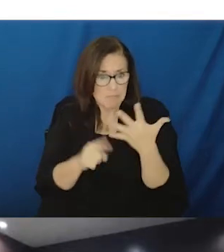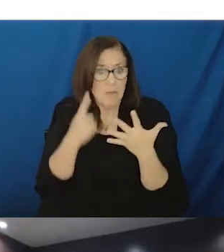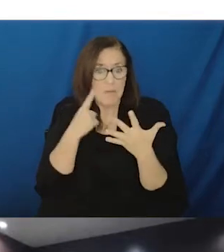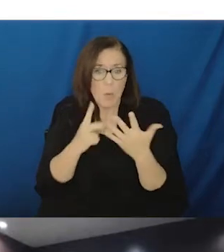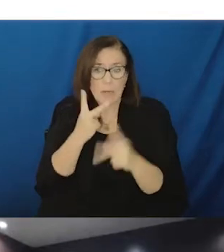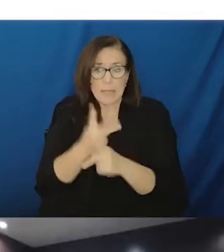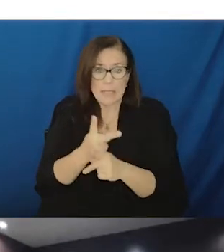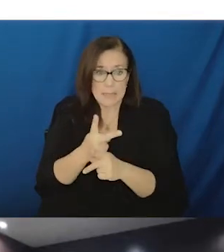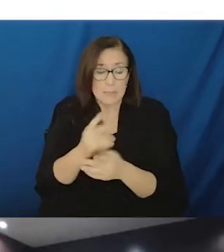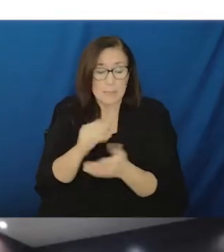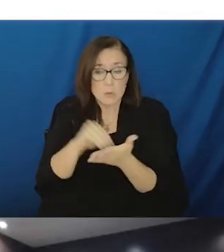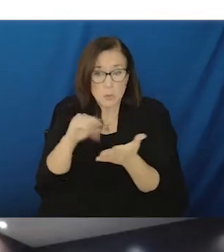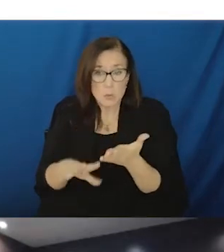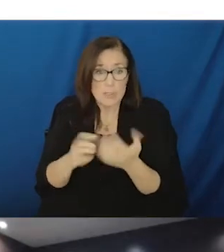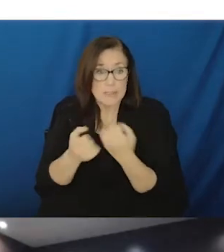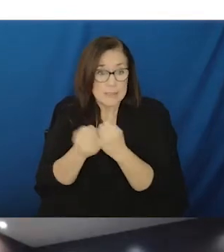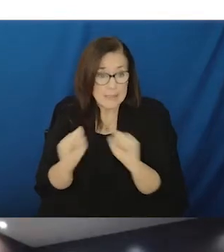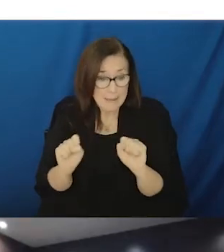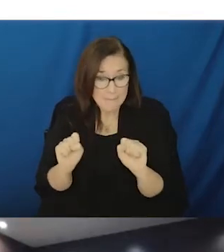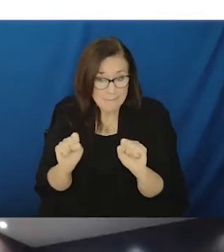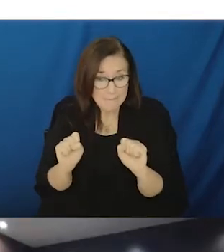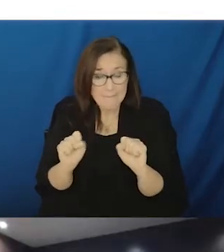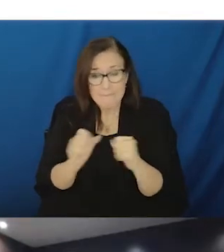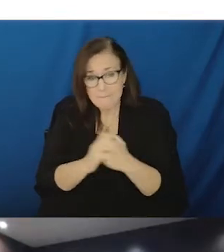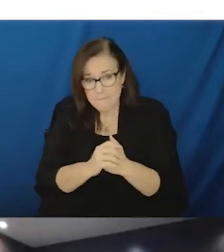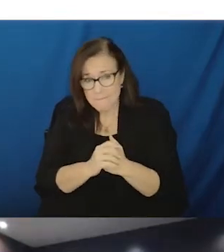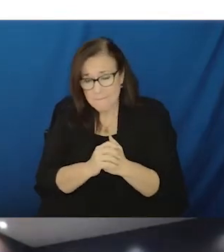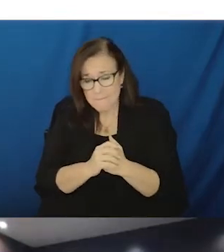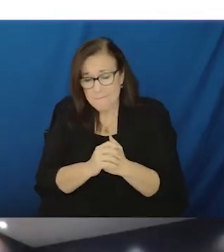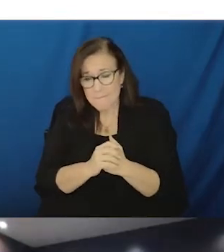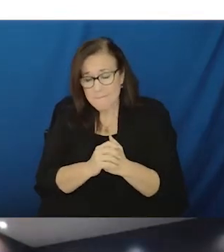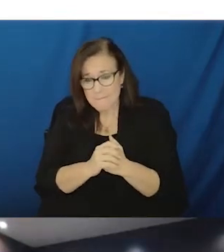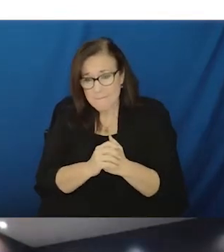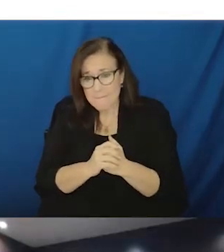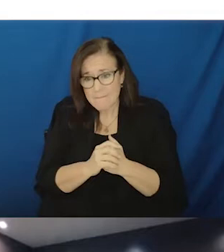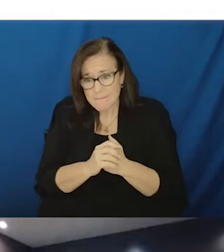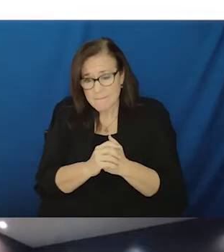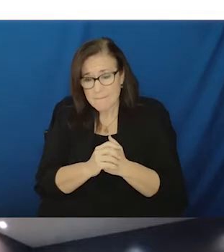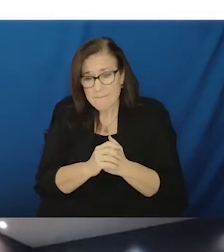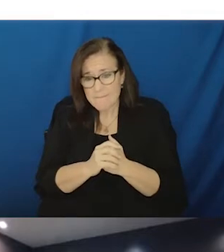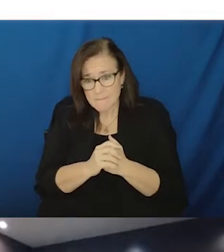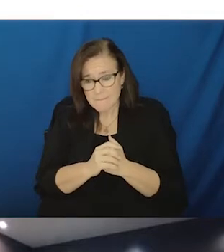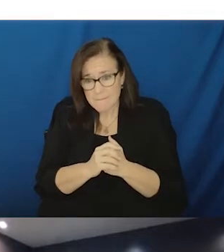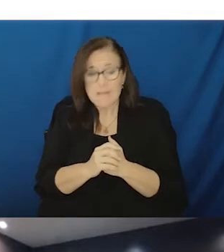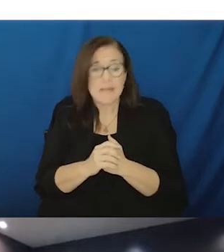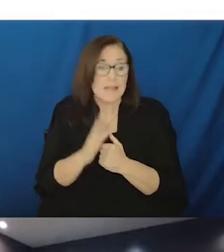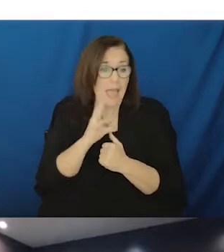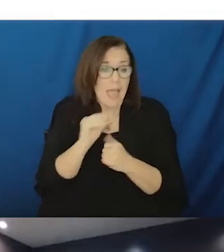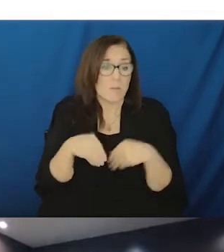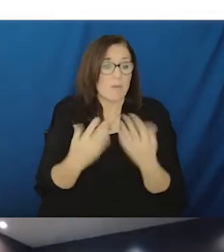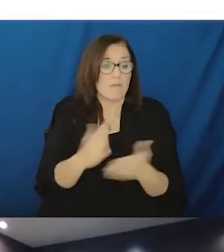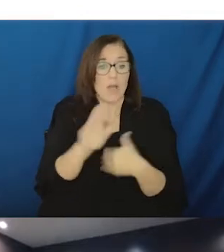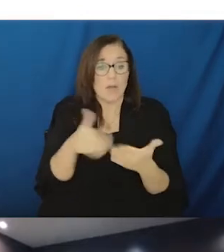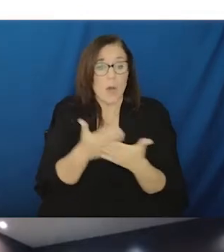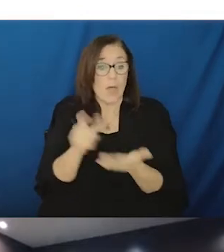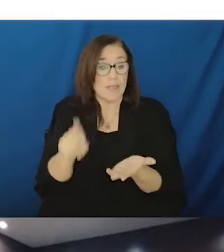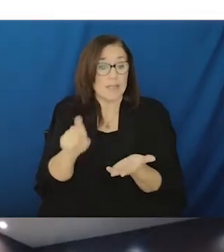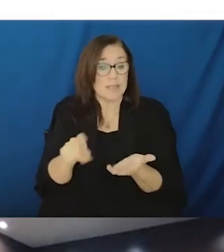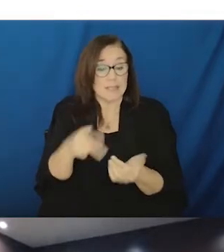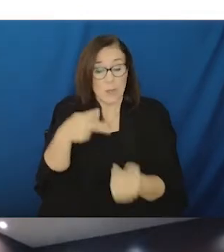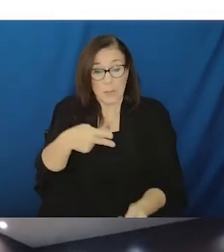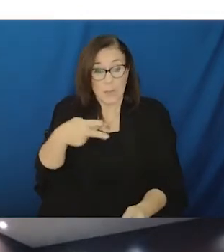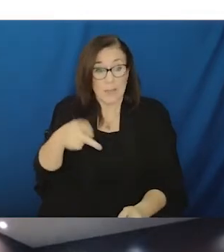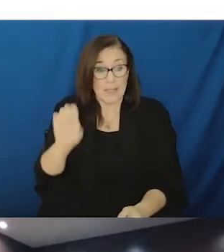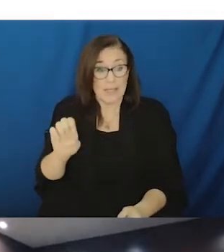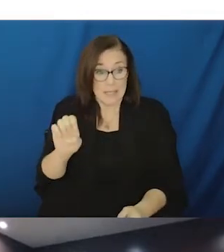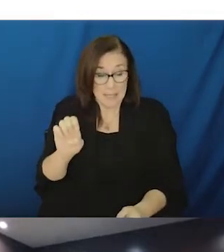possibility by providing all as possible and providing all the necessary PPE, which was some of them were